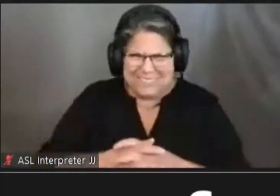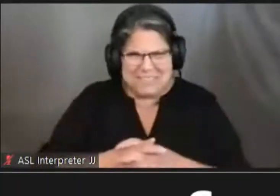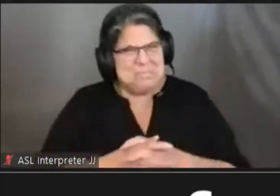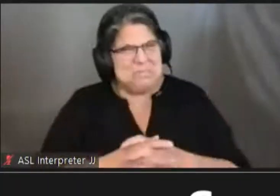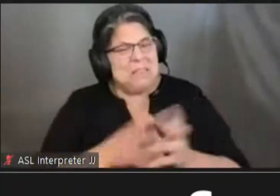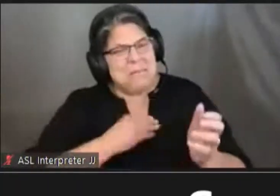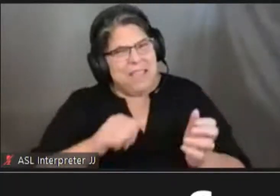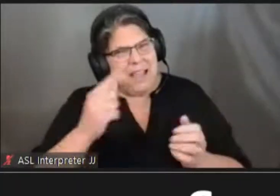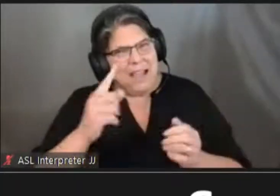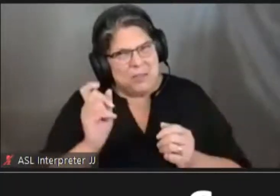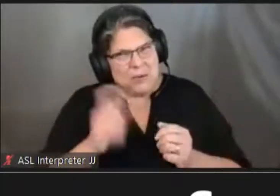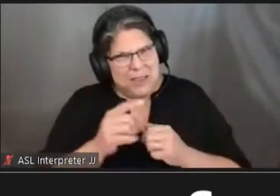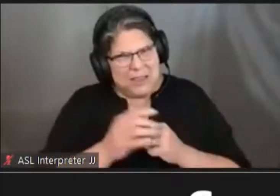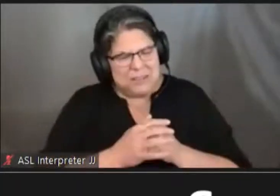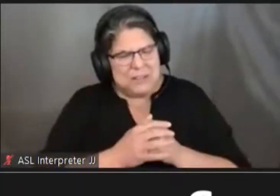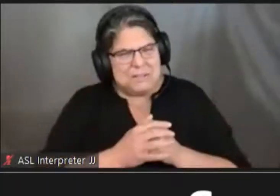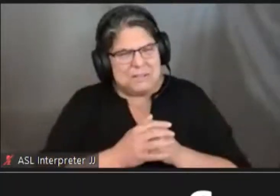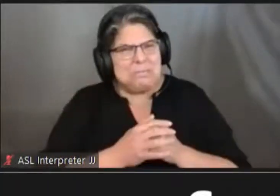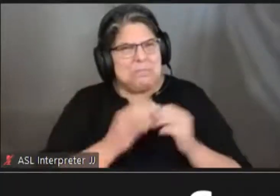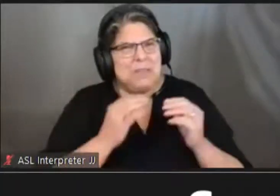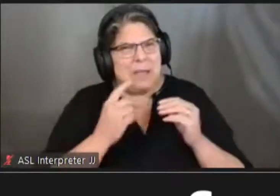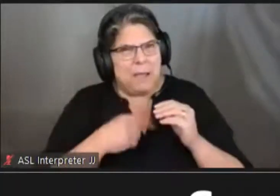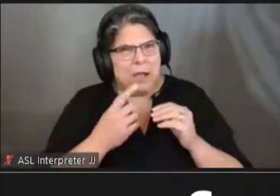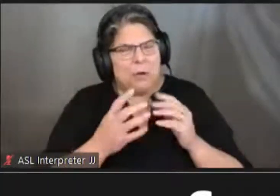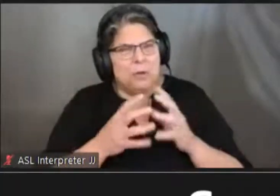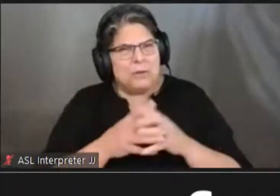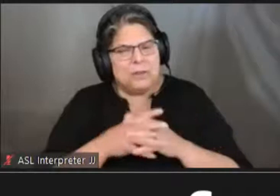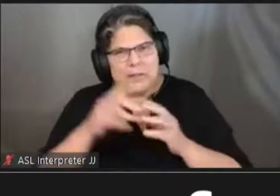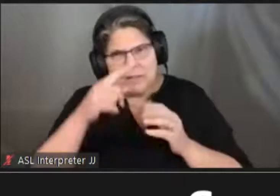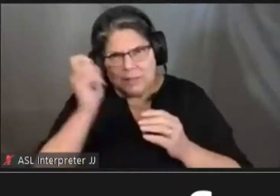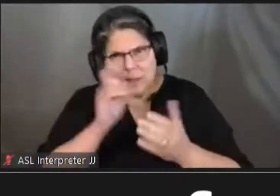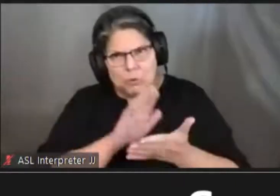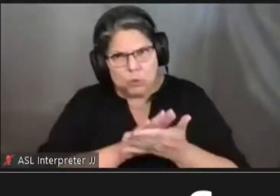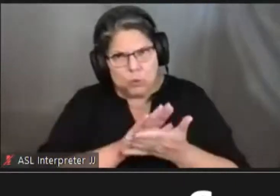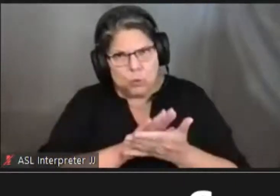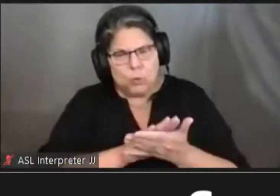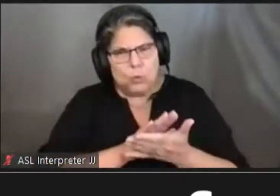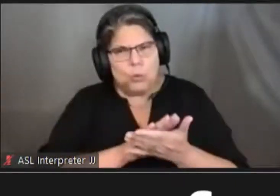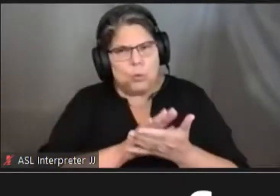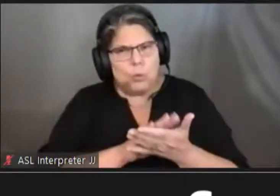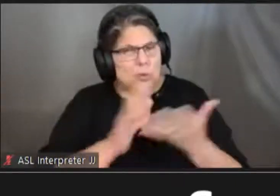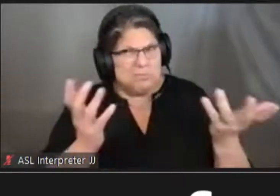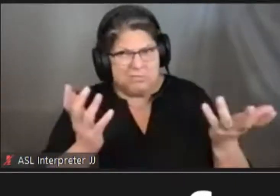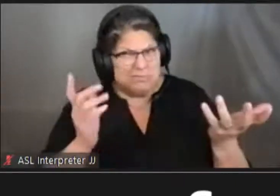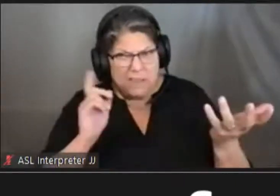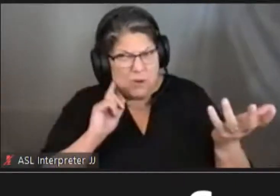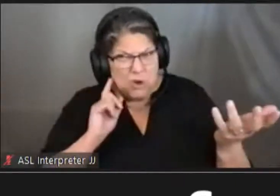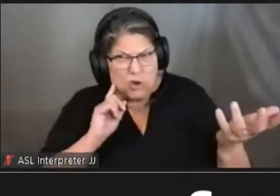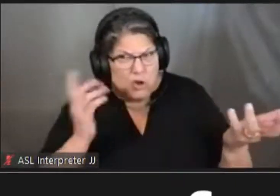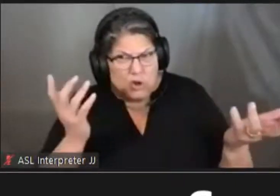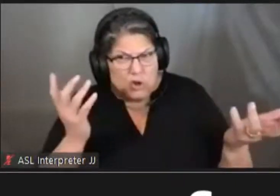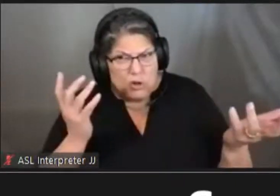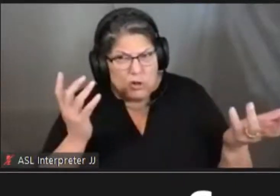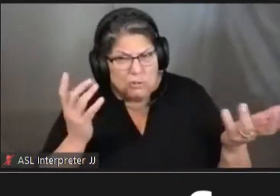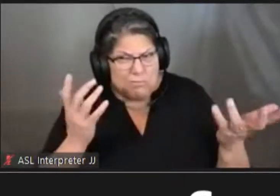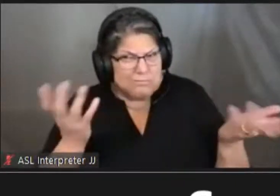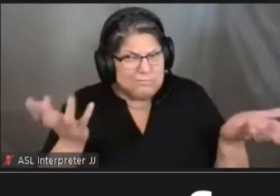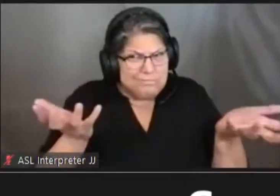question I had has to do with summer school. Has anyone heard anything